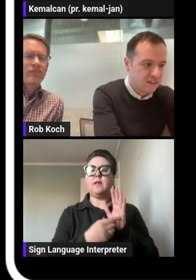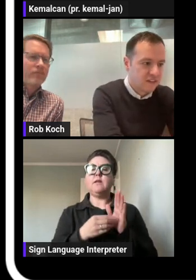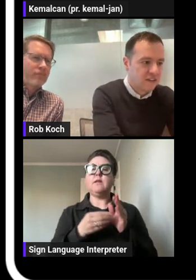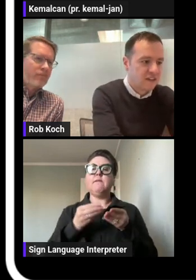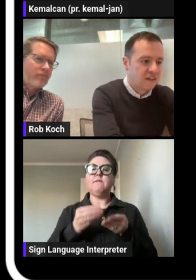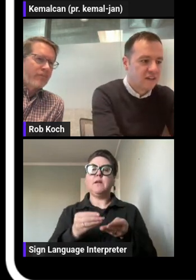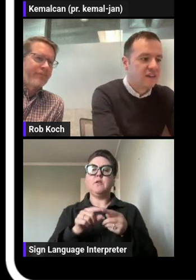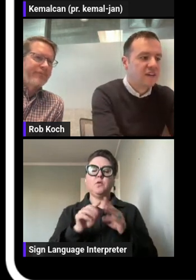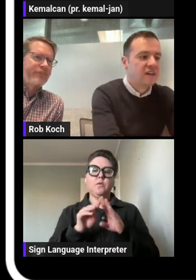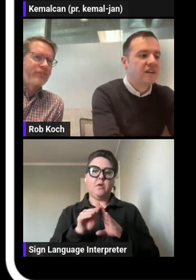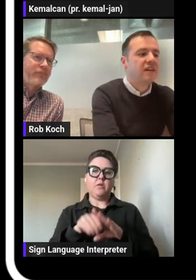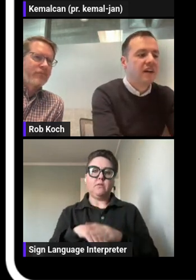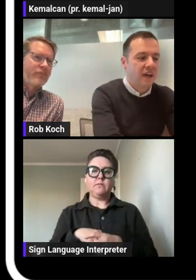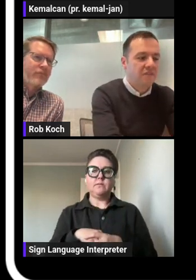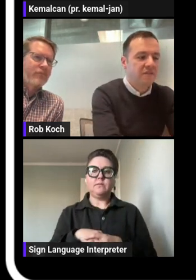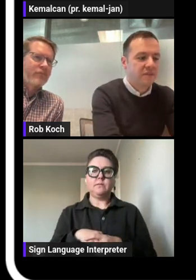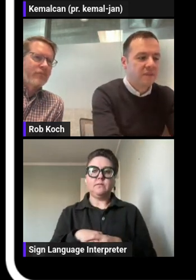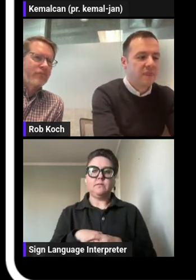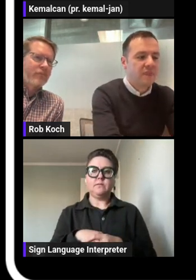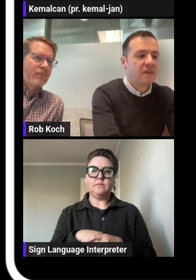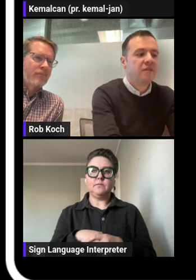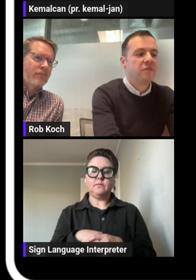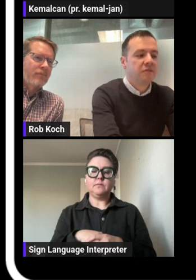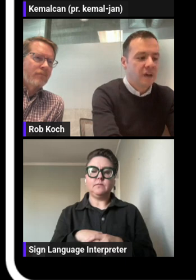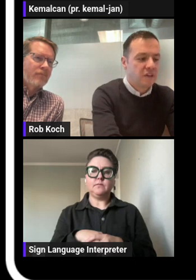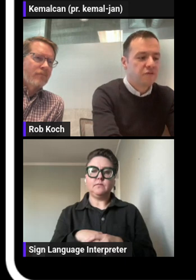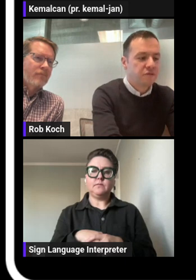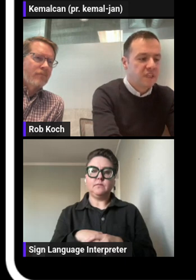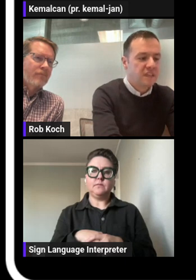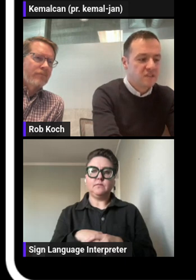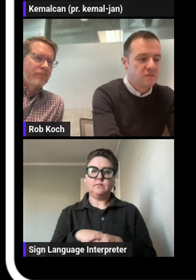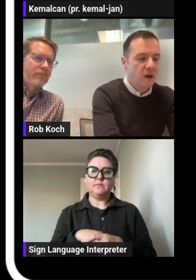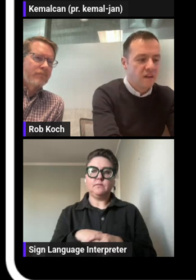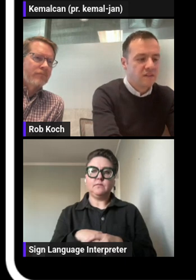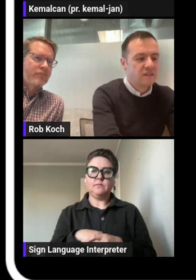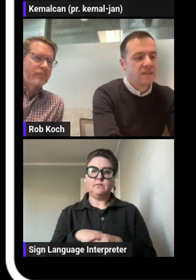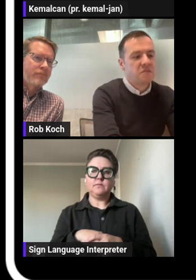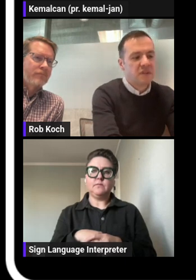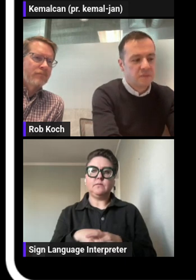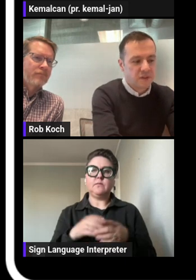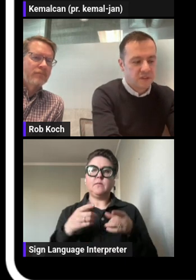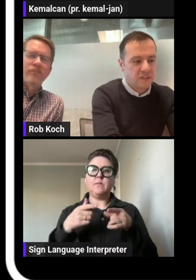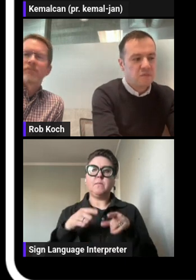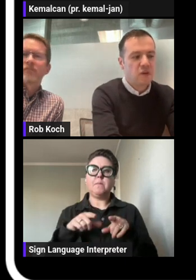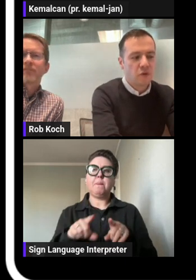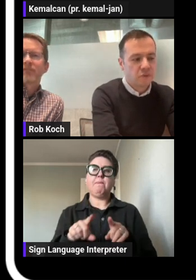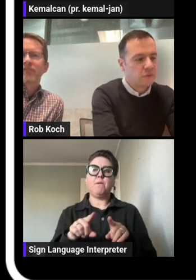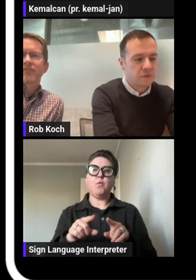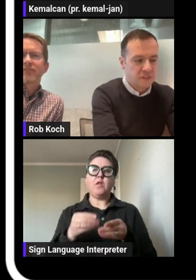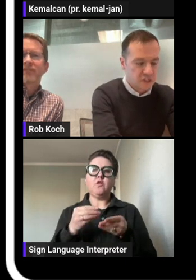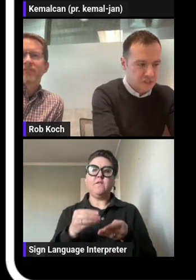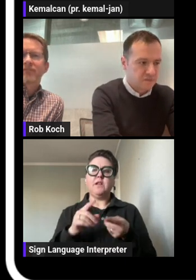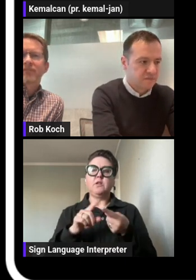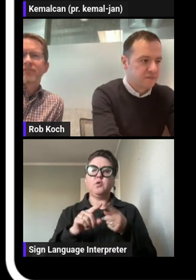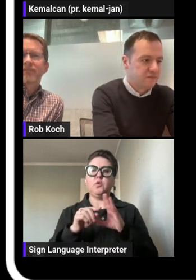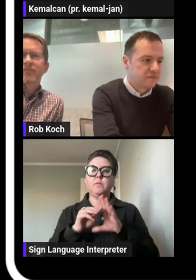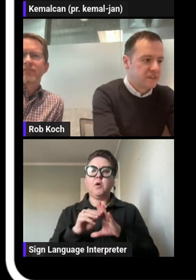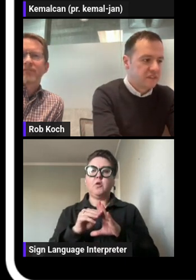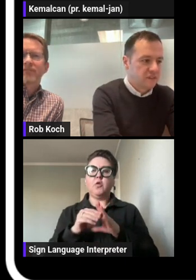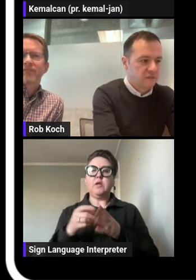And when you feed it to the model, give me your